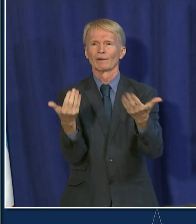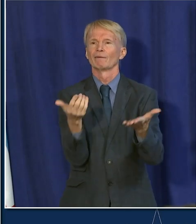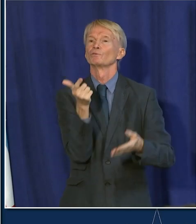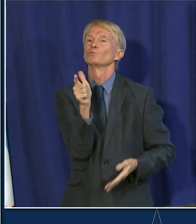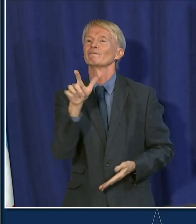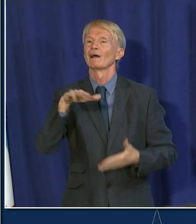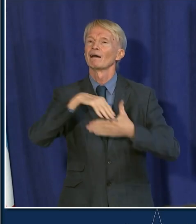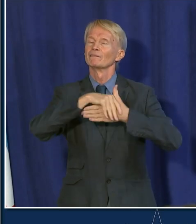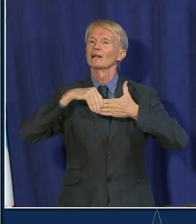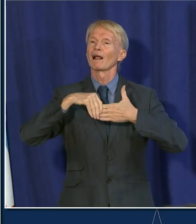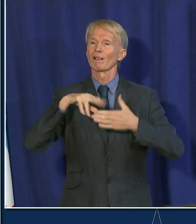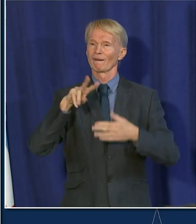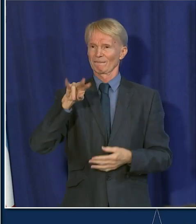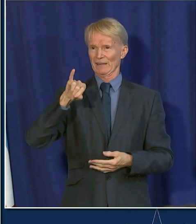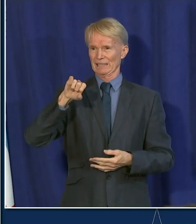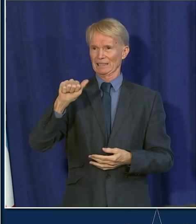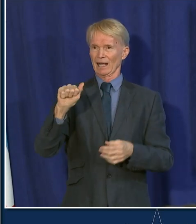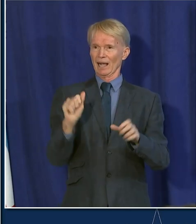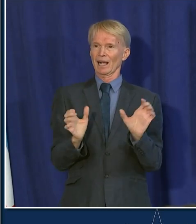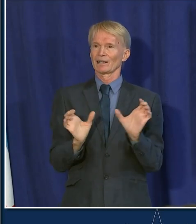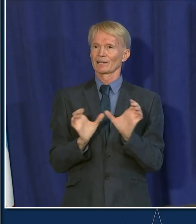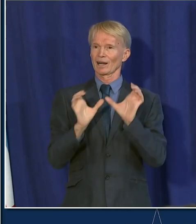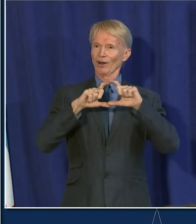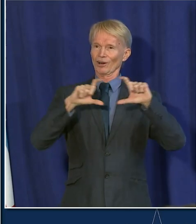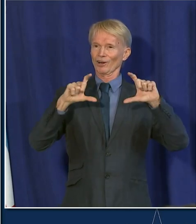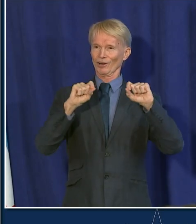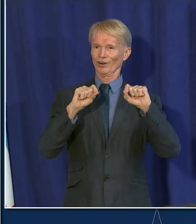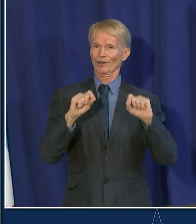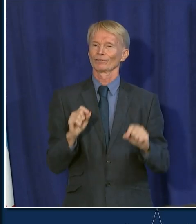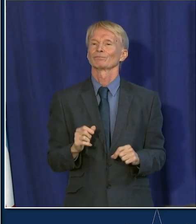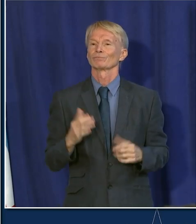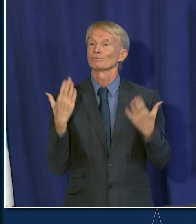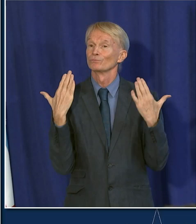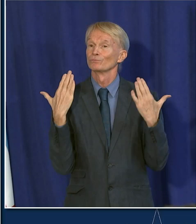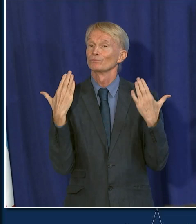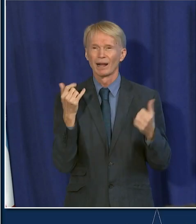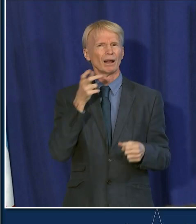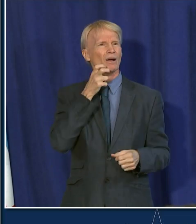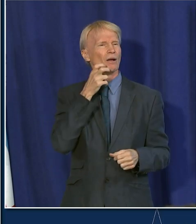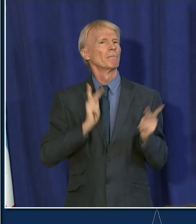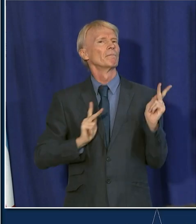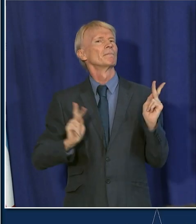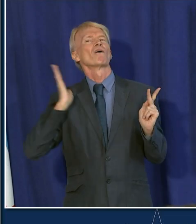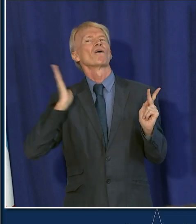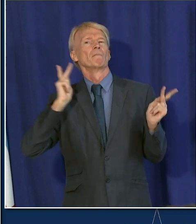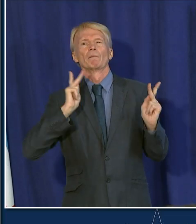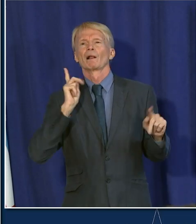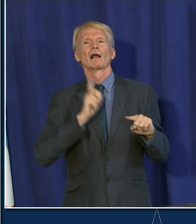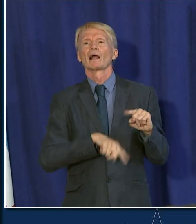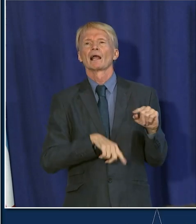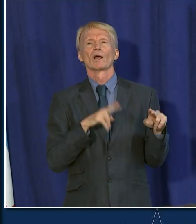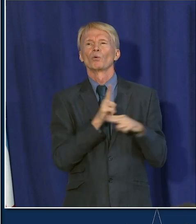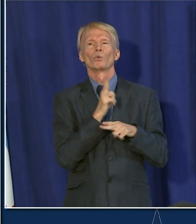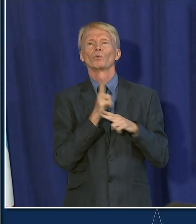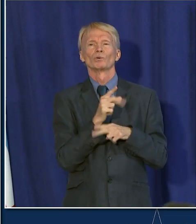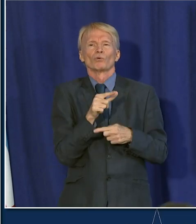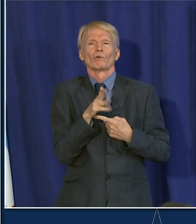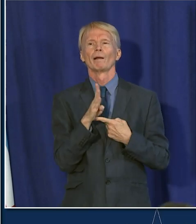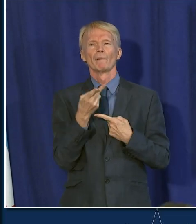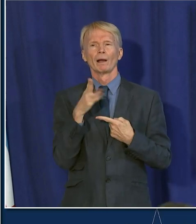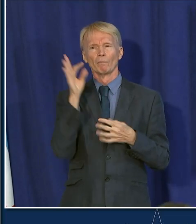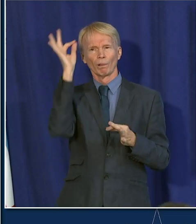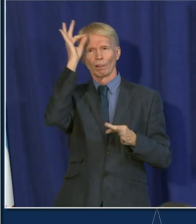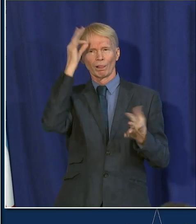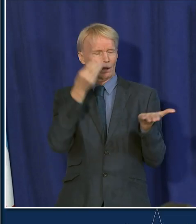$25 Visa gift cards. One of the reasons we're doing that is we heard that people who didn't have a phone maybe couldn't access the Grubhub app. This